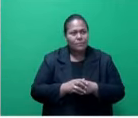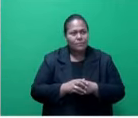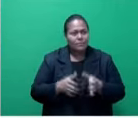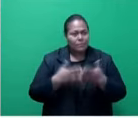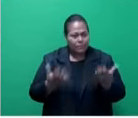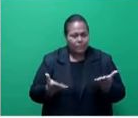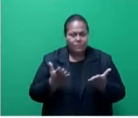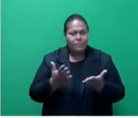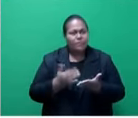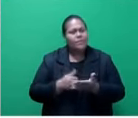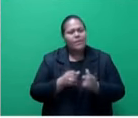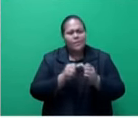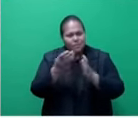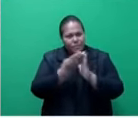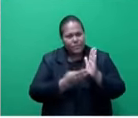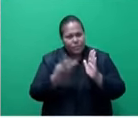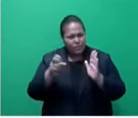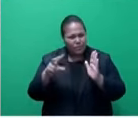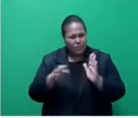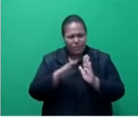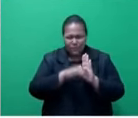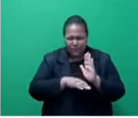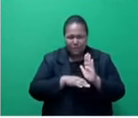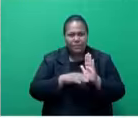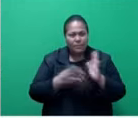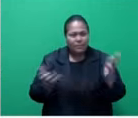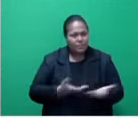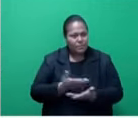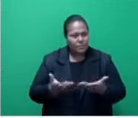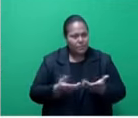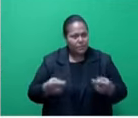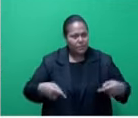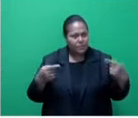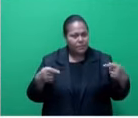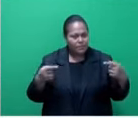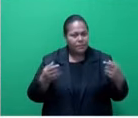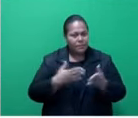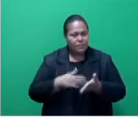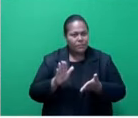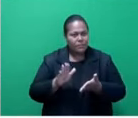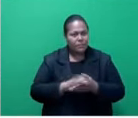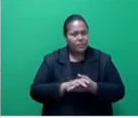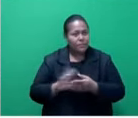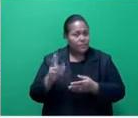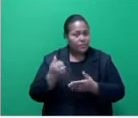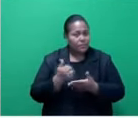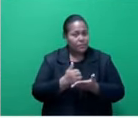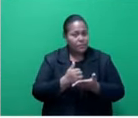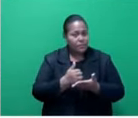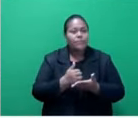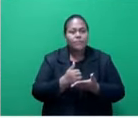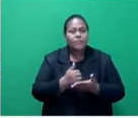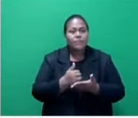2020 be debated, voted upon, and be passed. Thank you. Is there a seconder? Mr. Speaker,